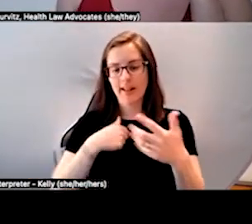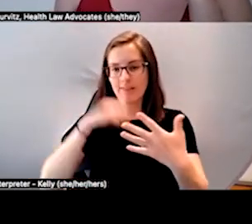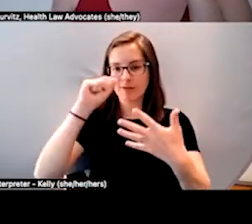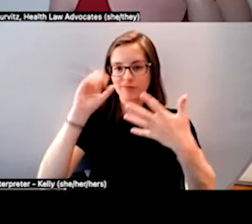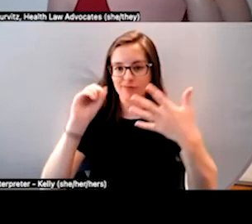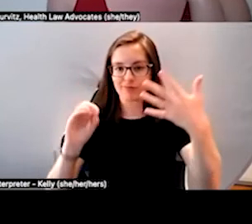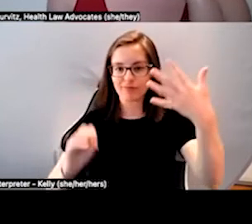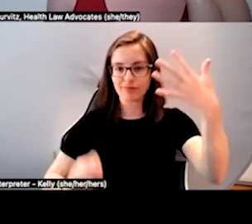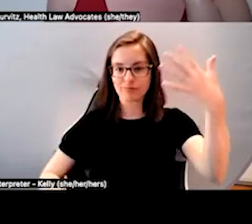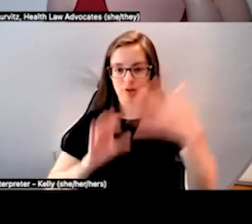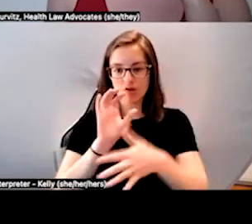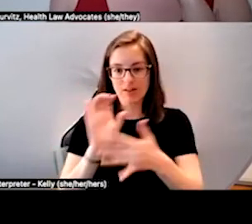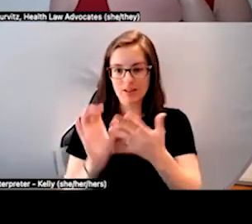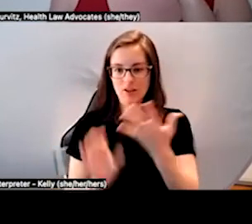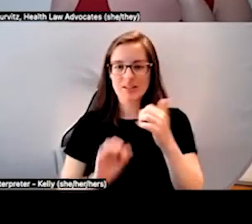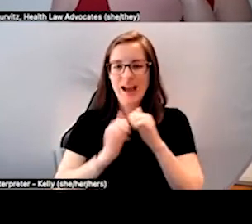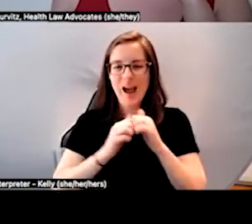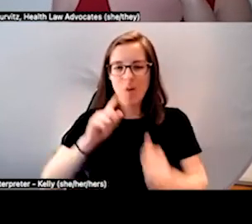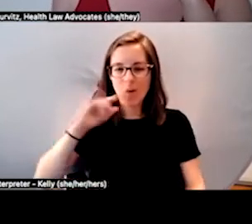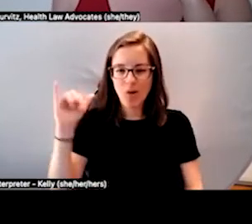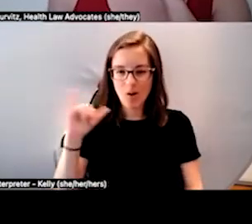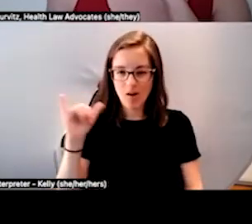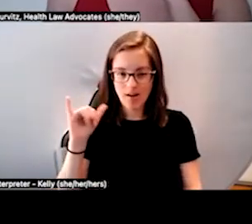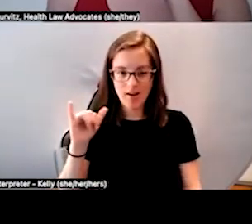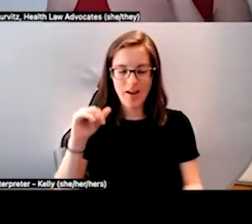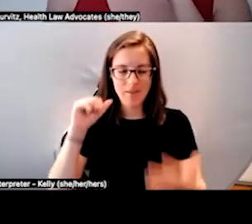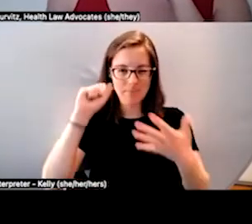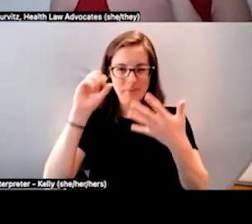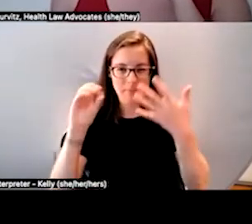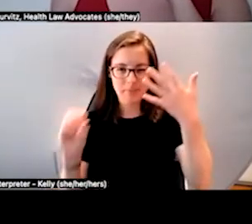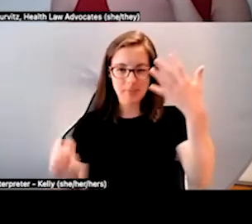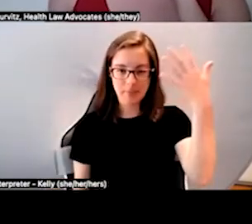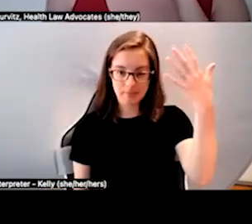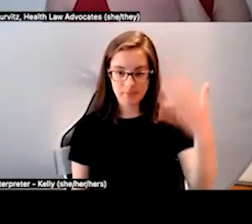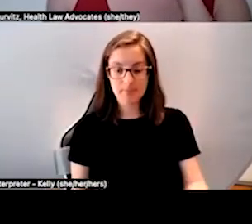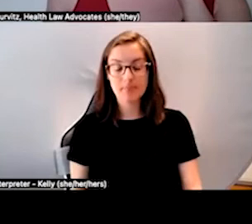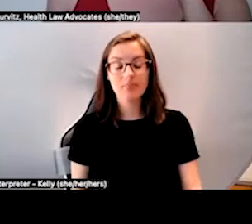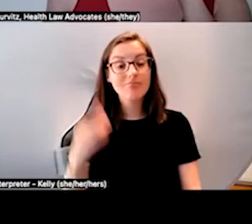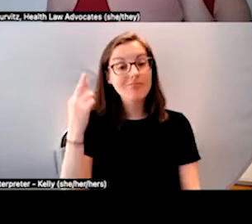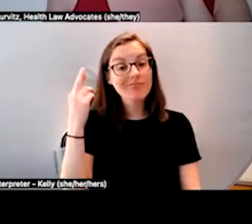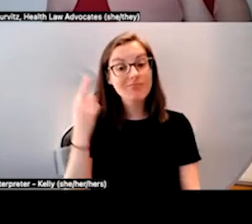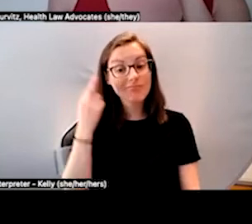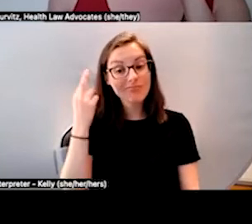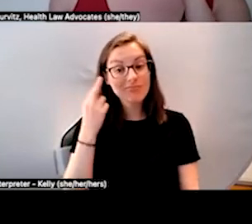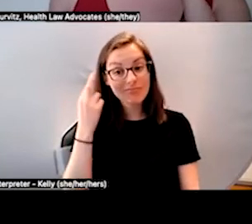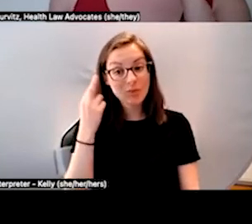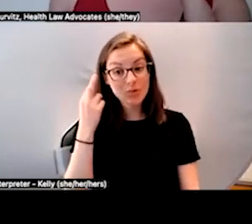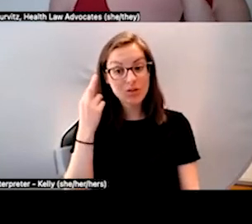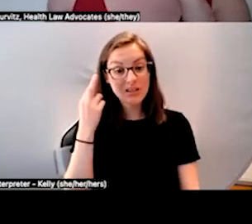it can manifest as. And the reason they do this is because it's very variable from the person,